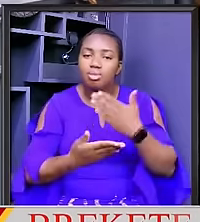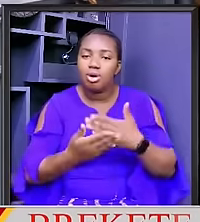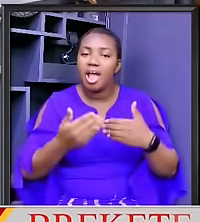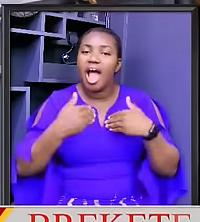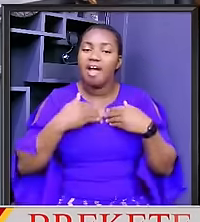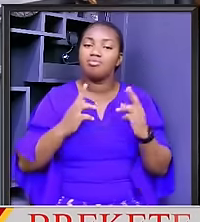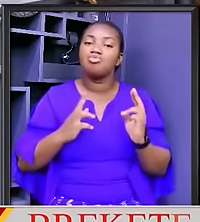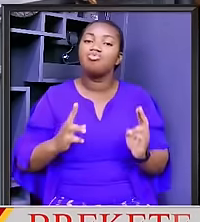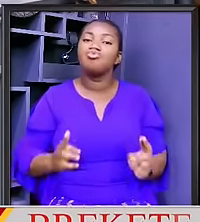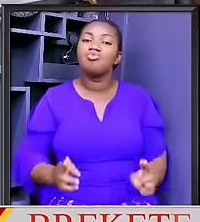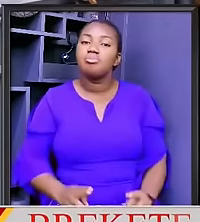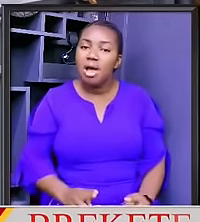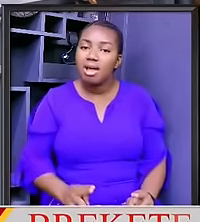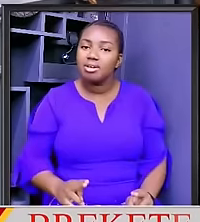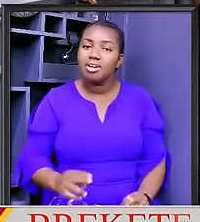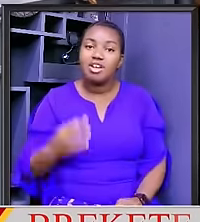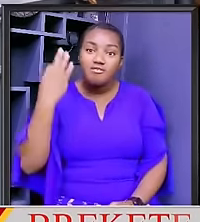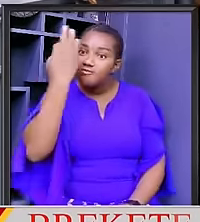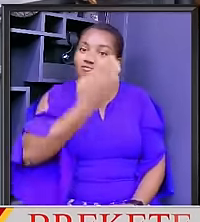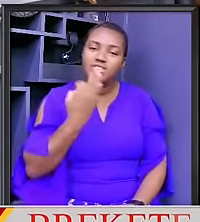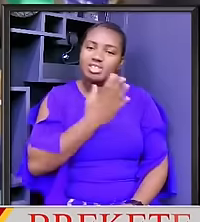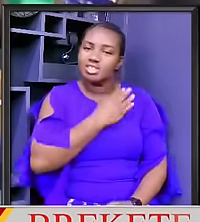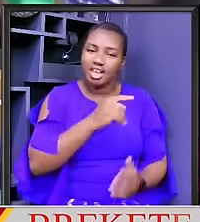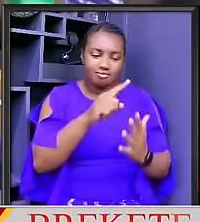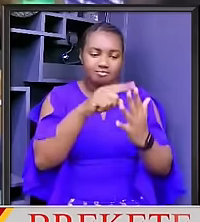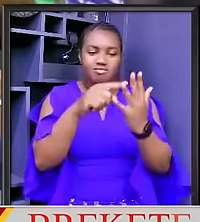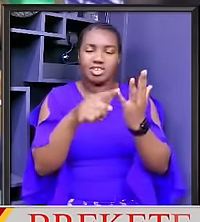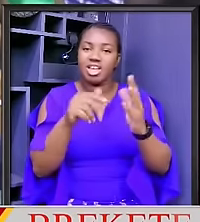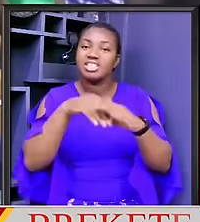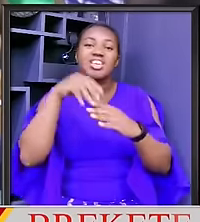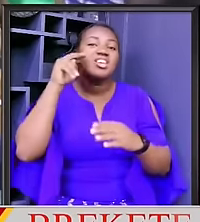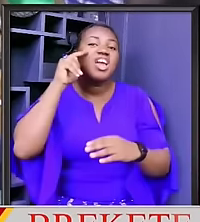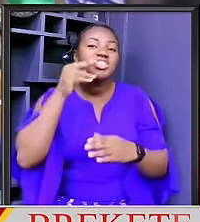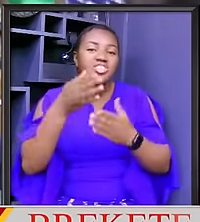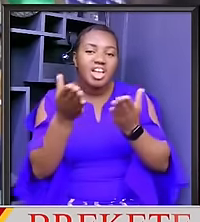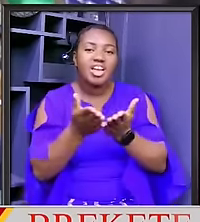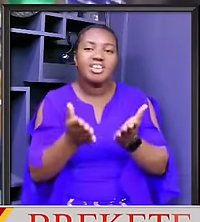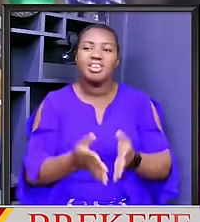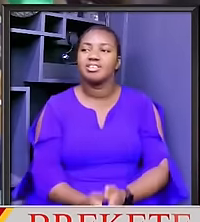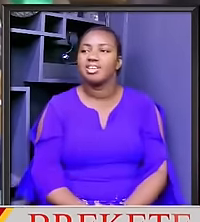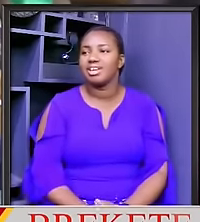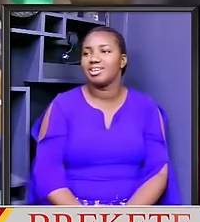human being fingers. Yes. In Nigeria here.